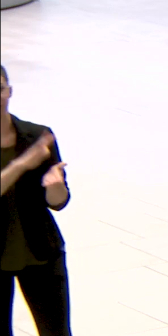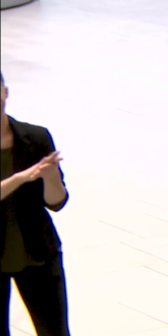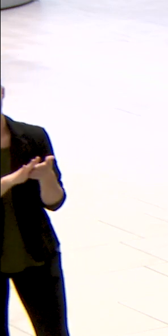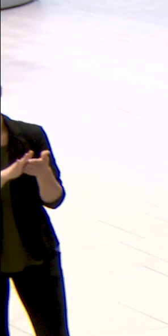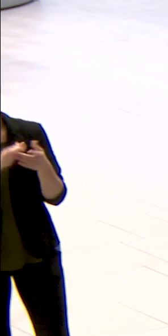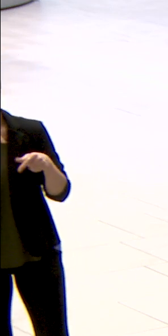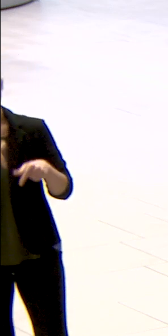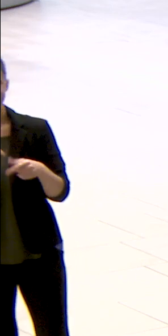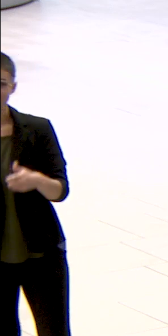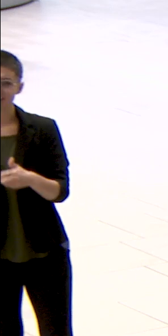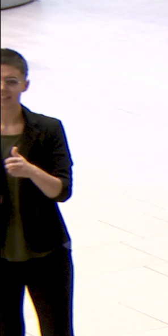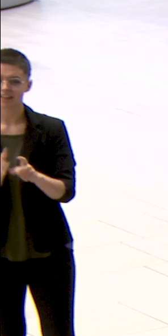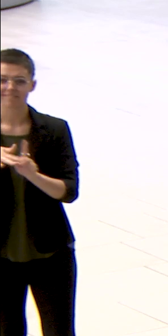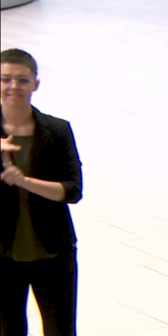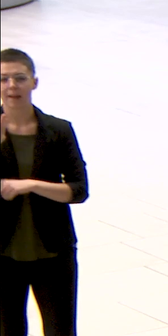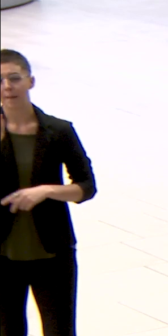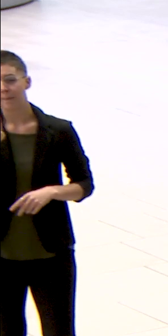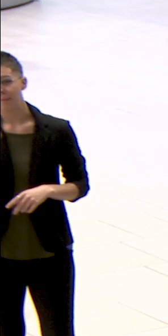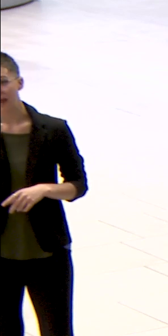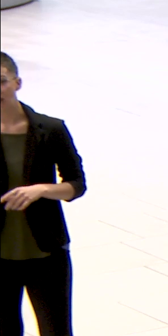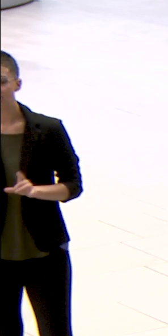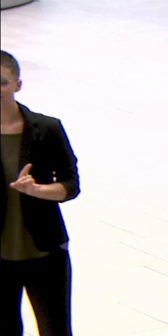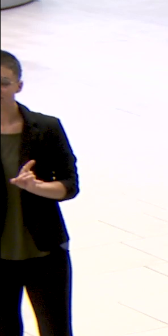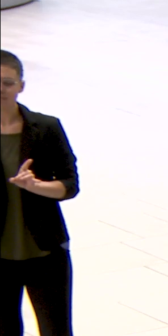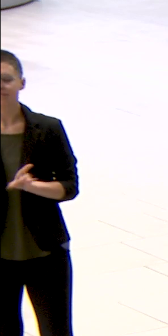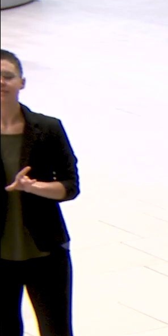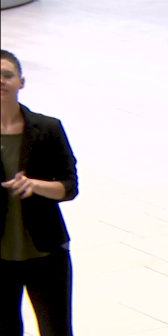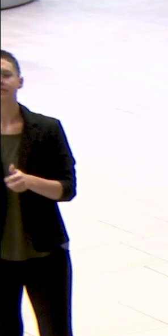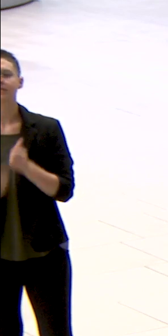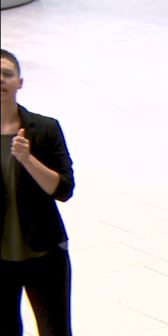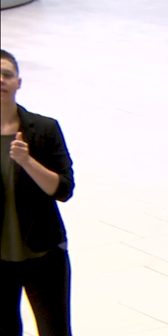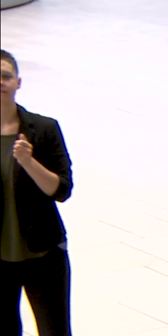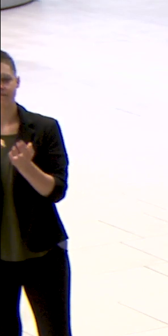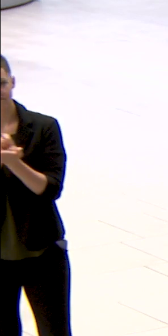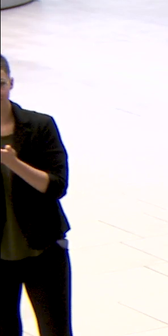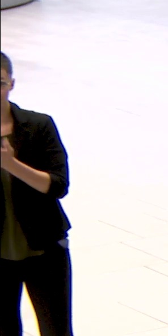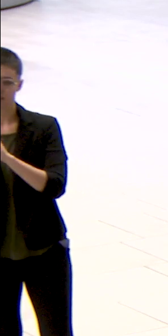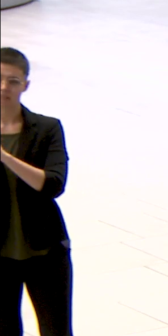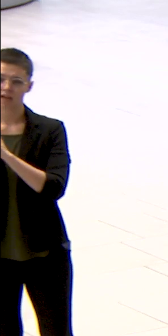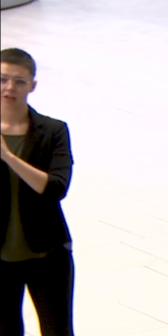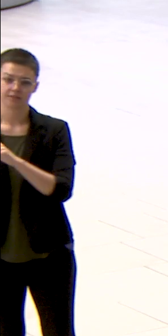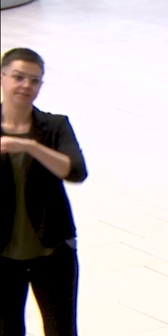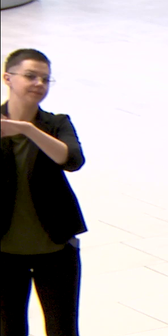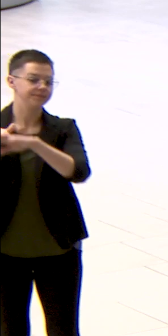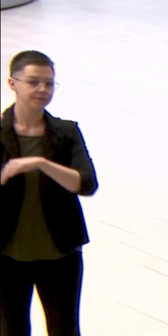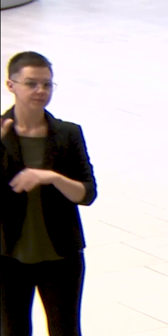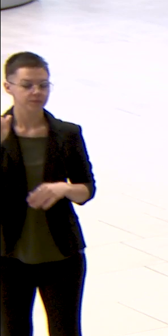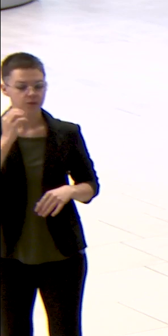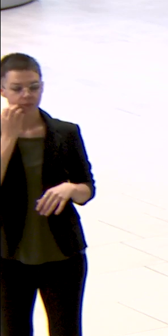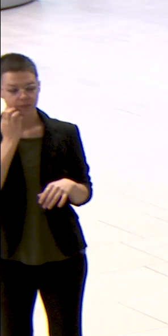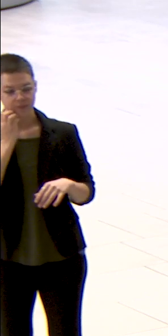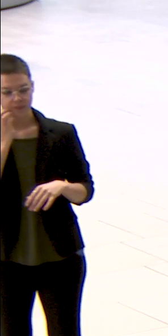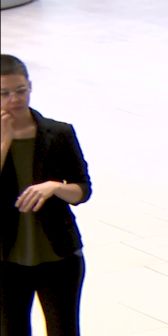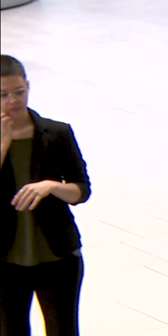this is a brutal space. Media is a very difficult space to play in, and let alone technology. So I just think it'd be interesting